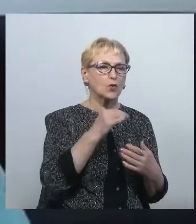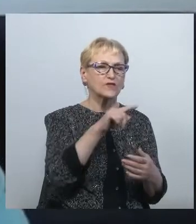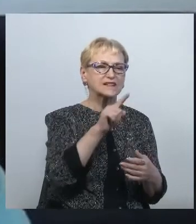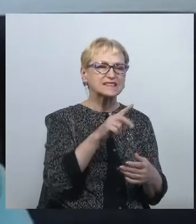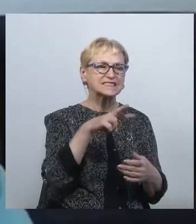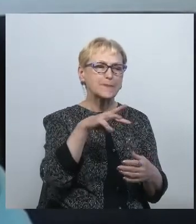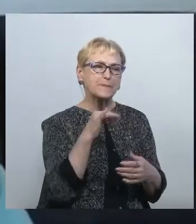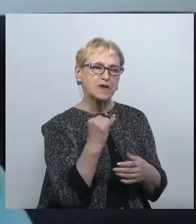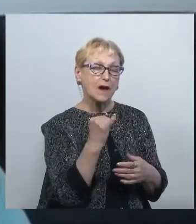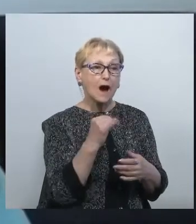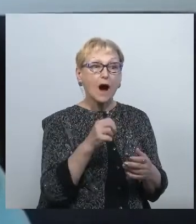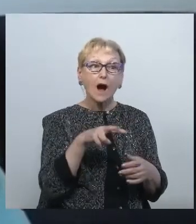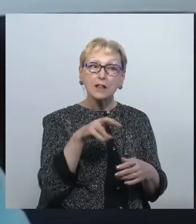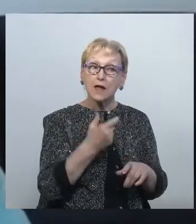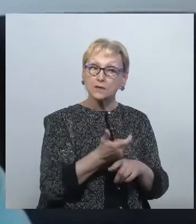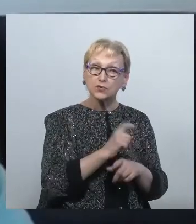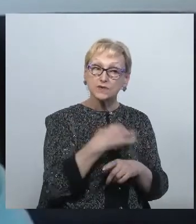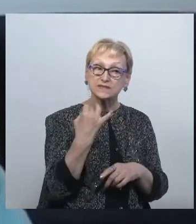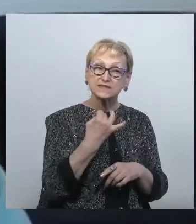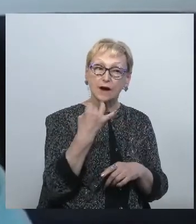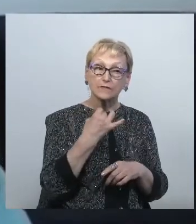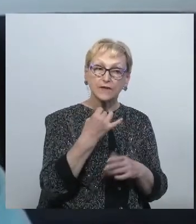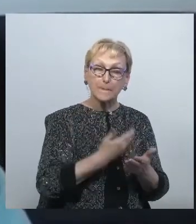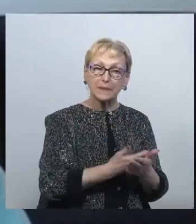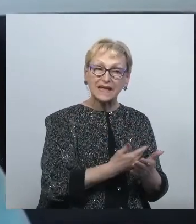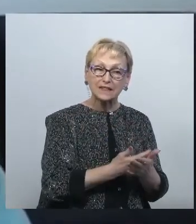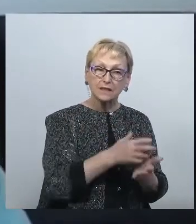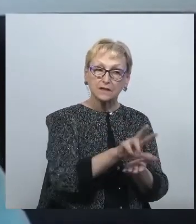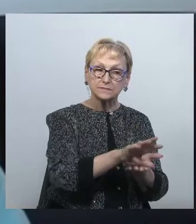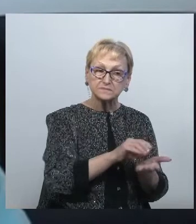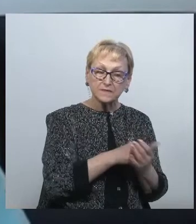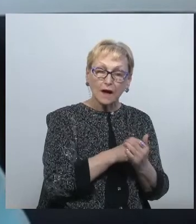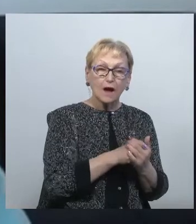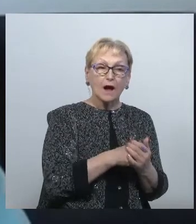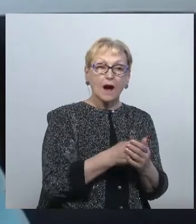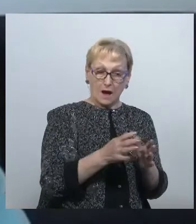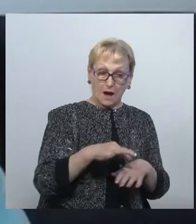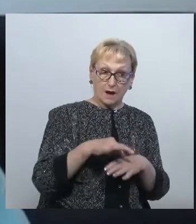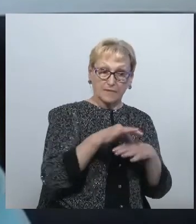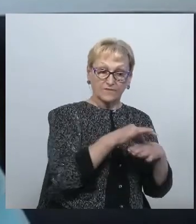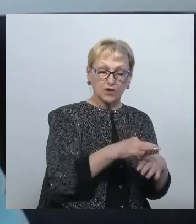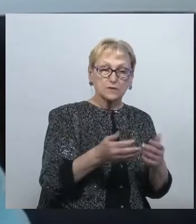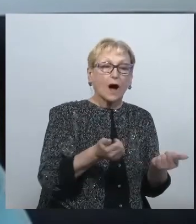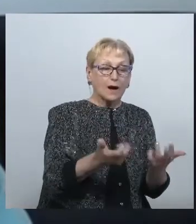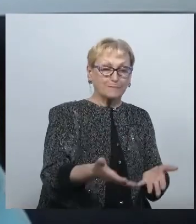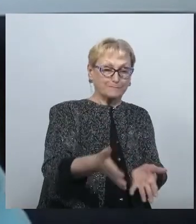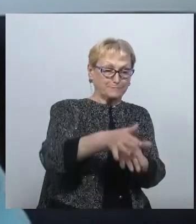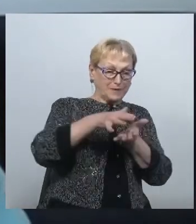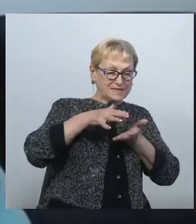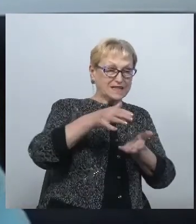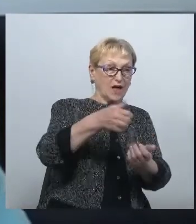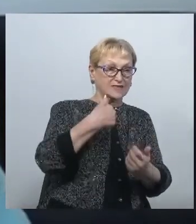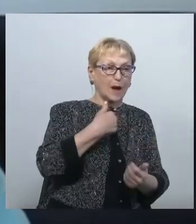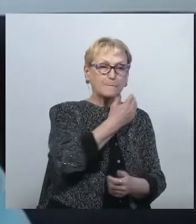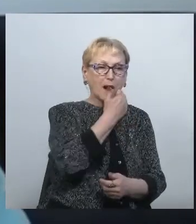of interest for many media. But we see an interesting example when we receive lots of